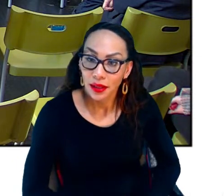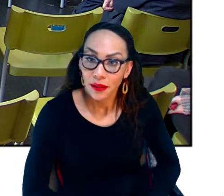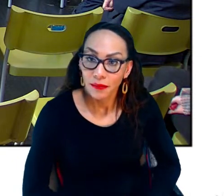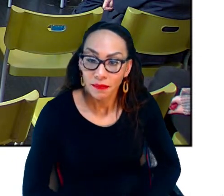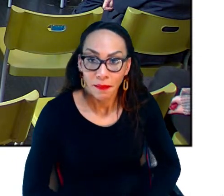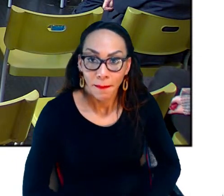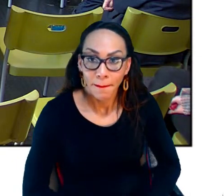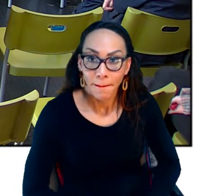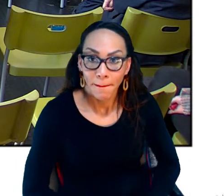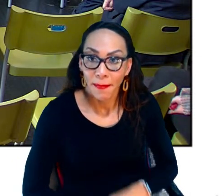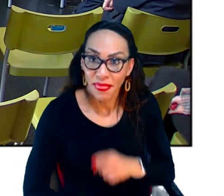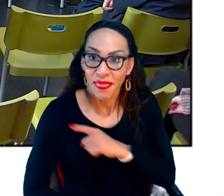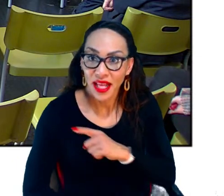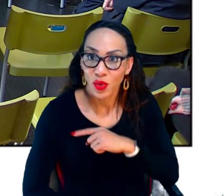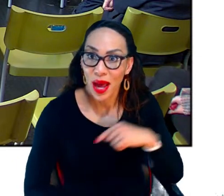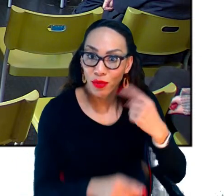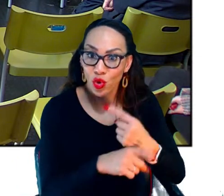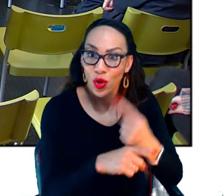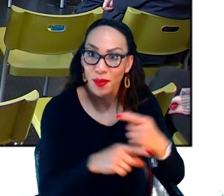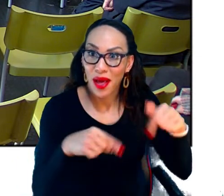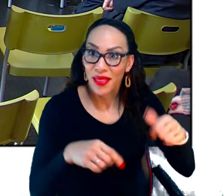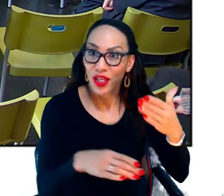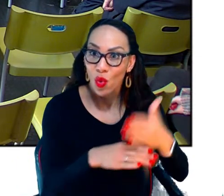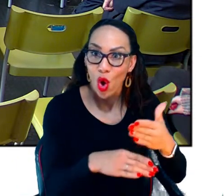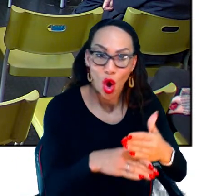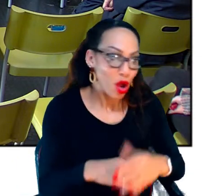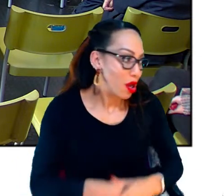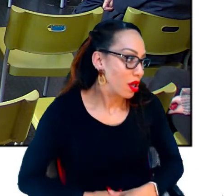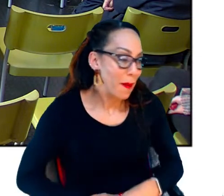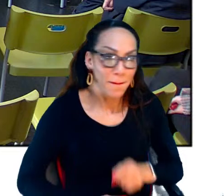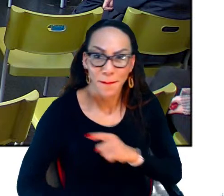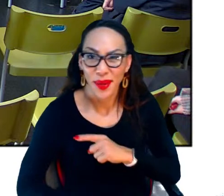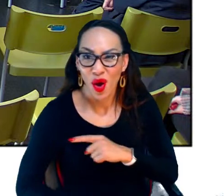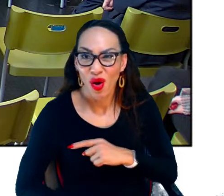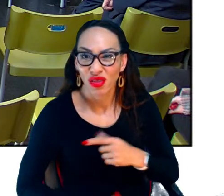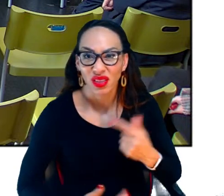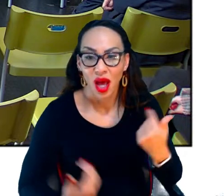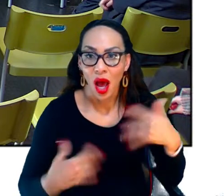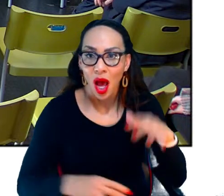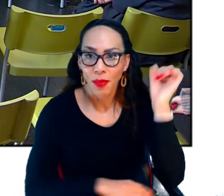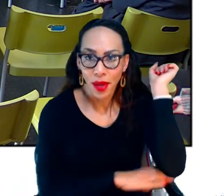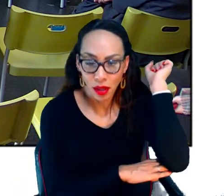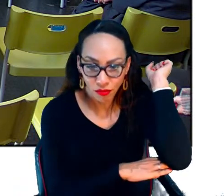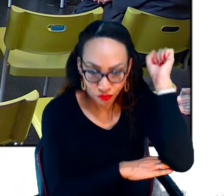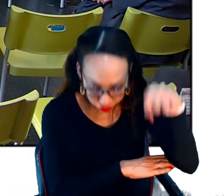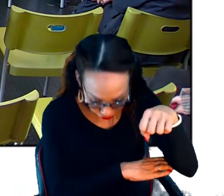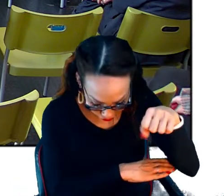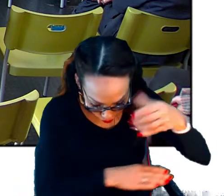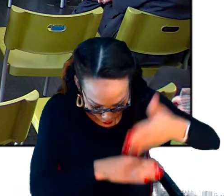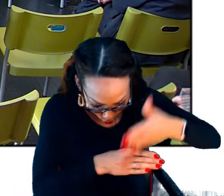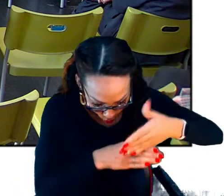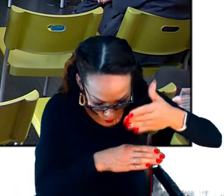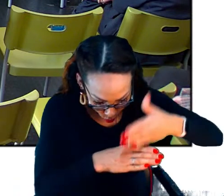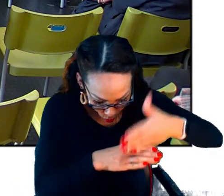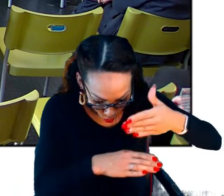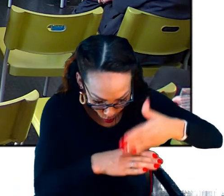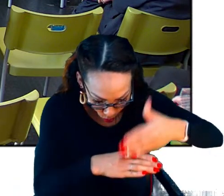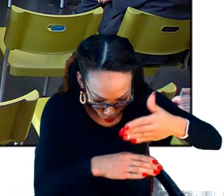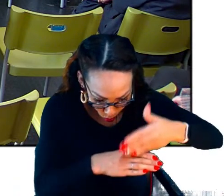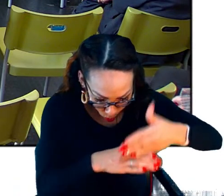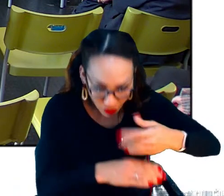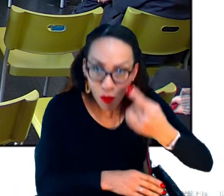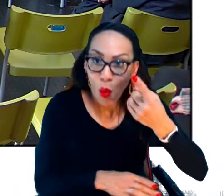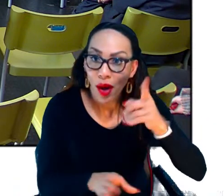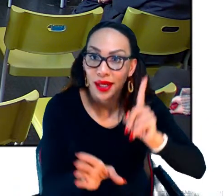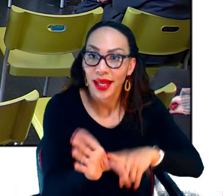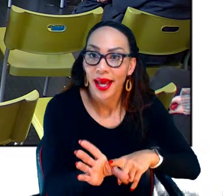about the work in a way is because I've been kind of head down, focused on making the work for about the last year, and then kind of just